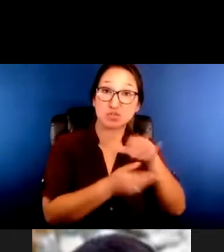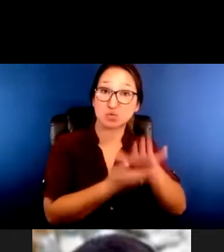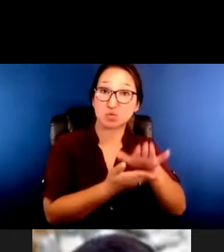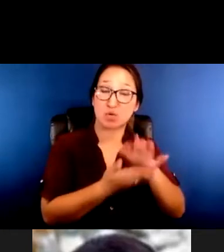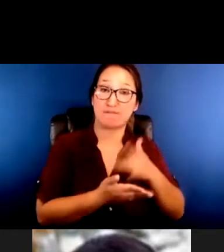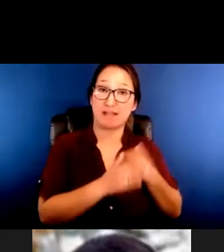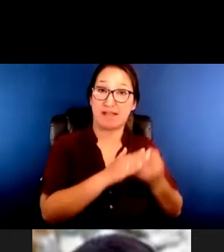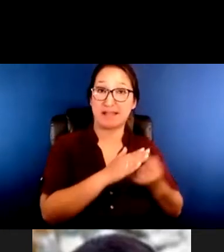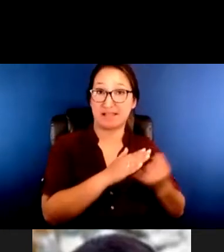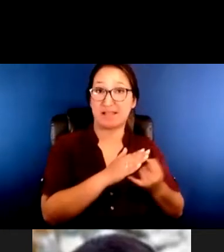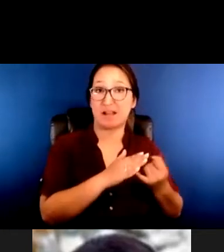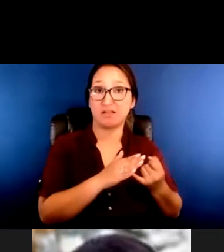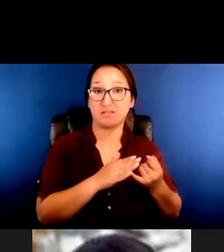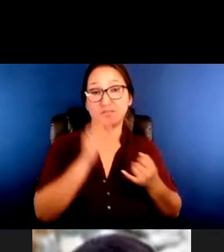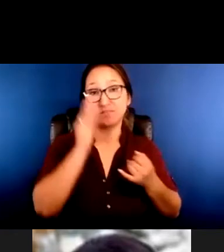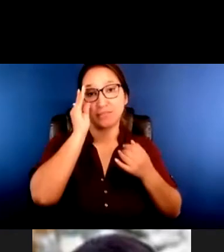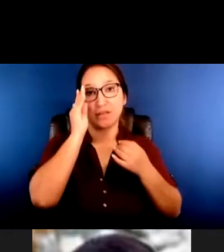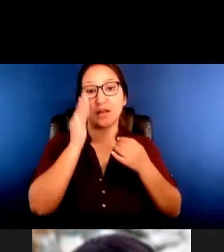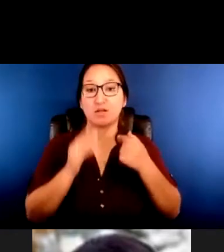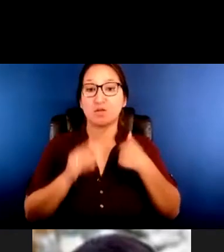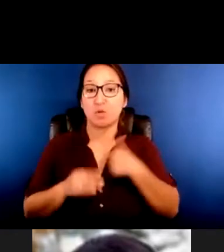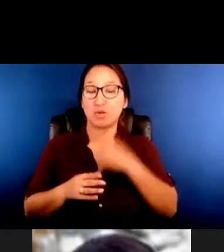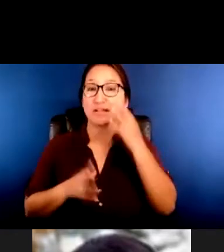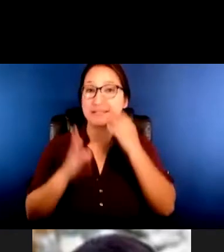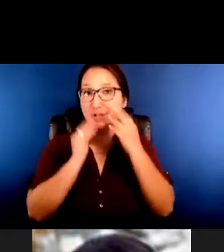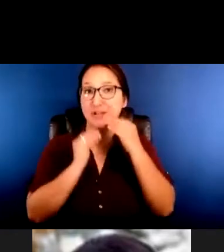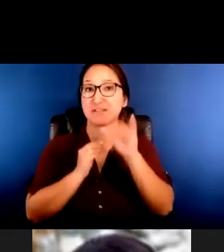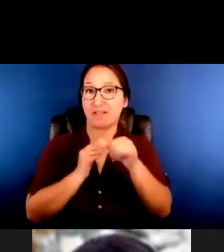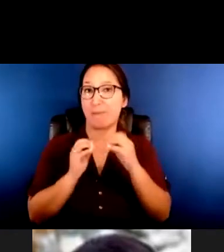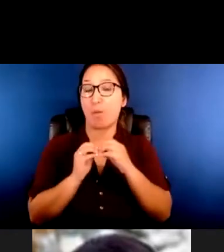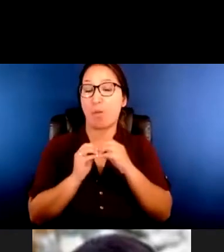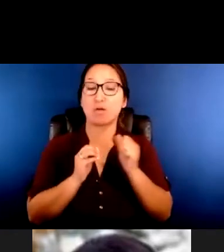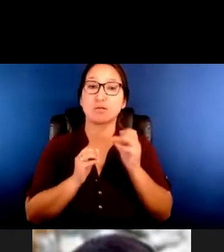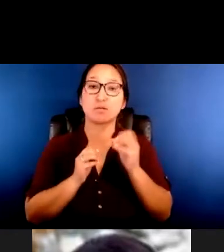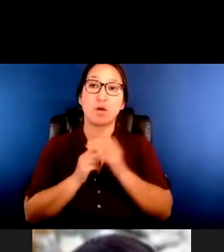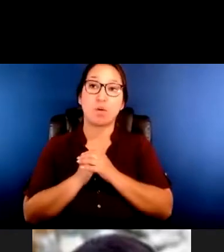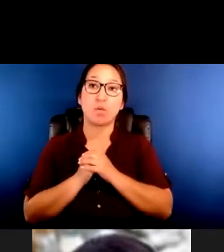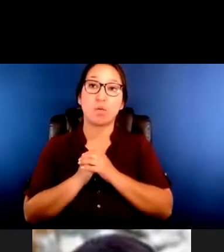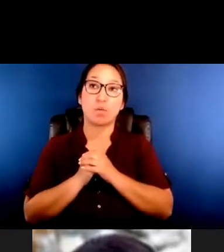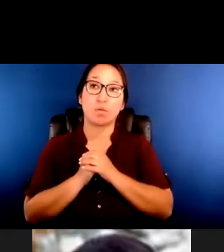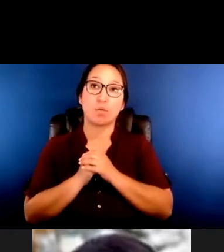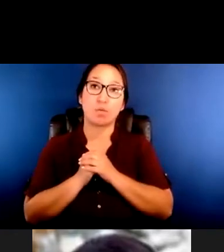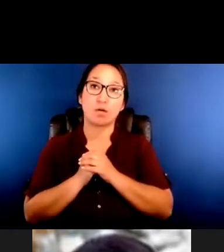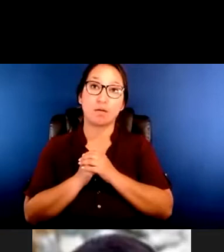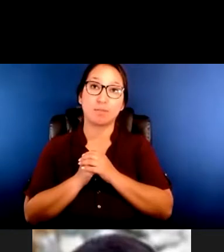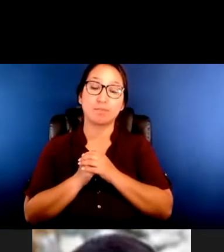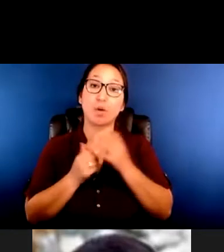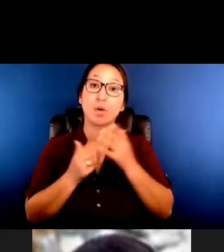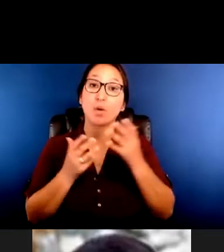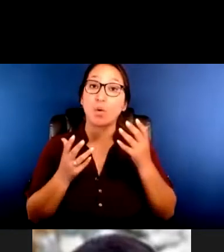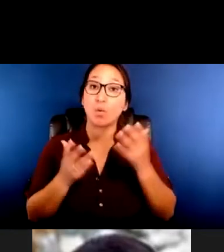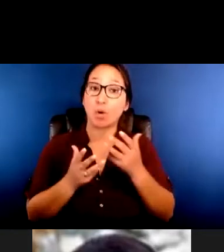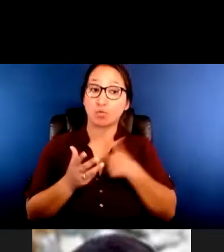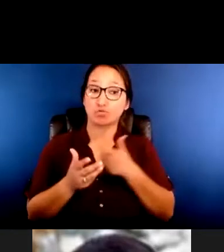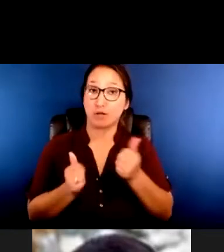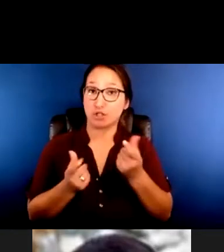in a room. You can feel that way anytime, and we're experiencing that. So one of the things that we wanted to do. And then we have a culture committee.